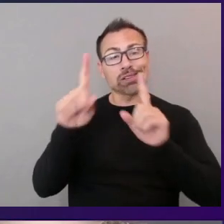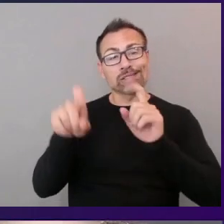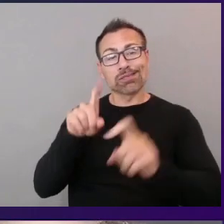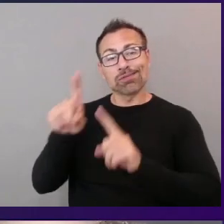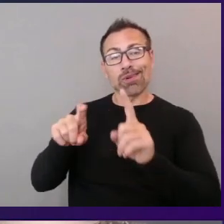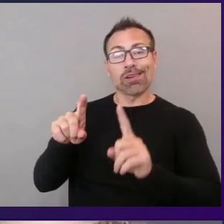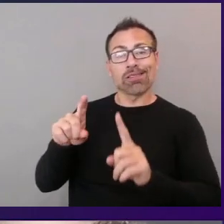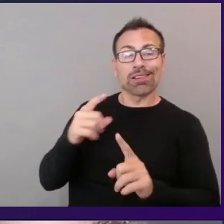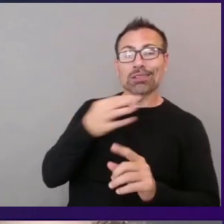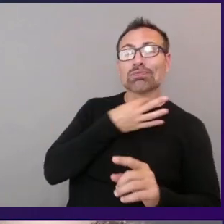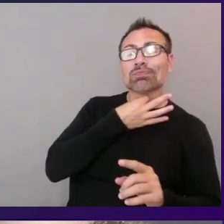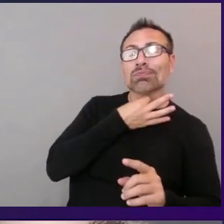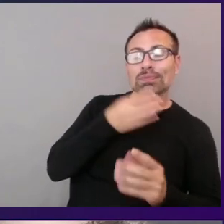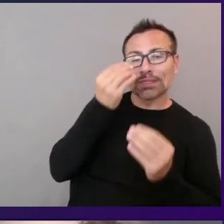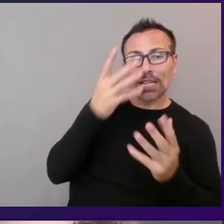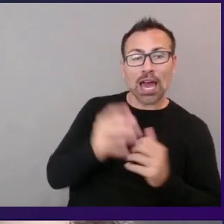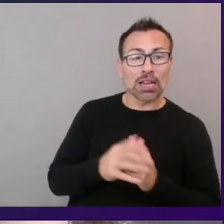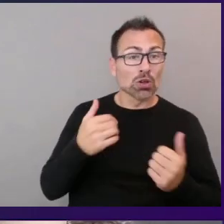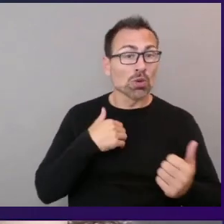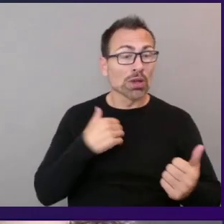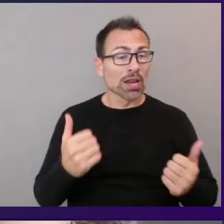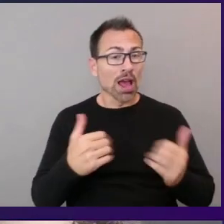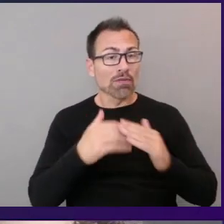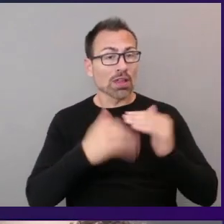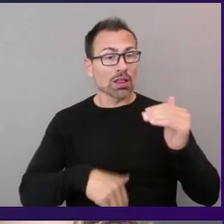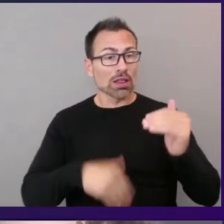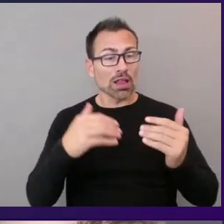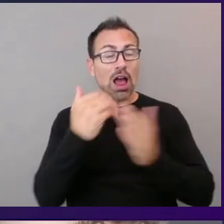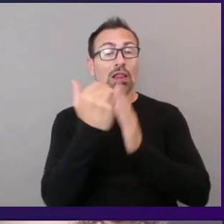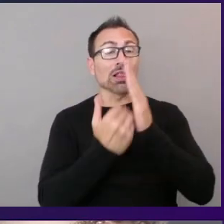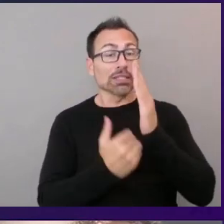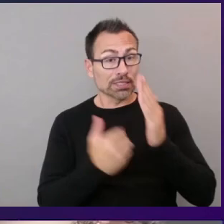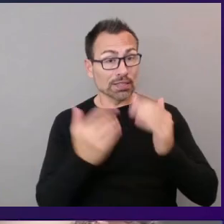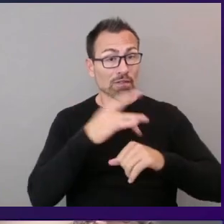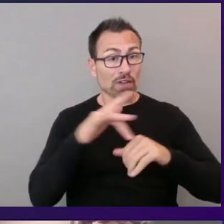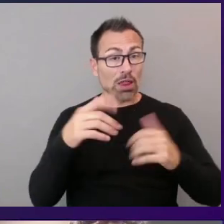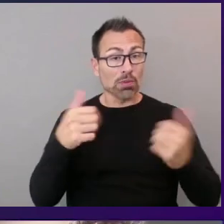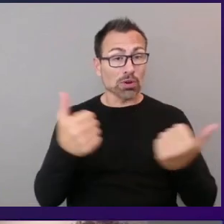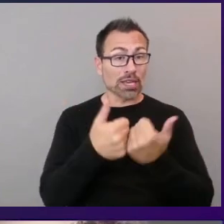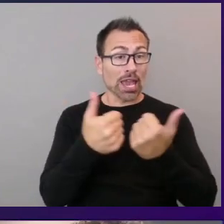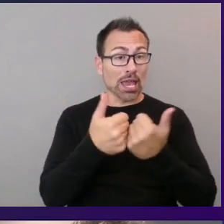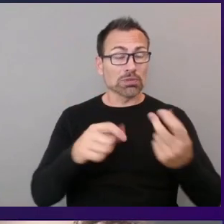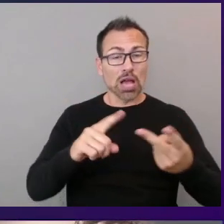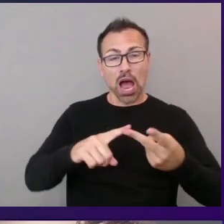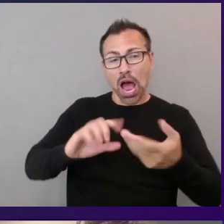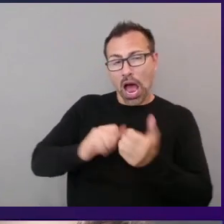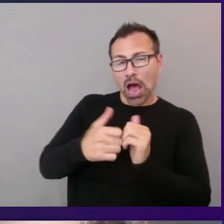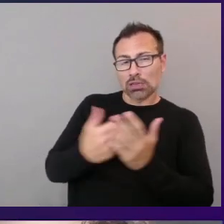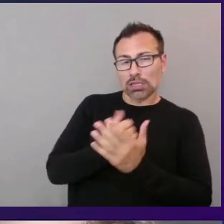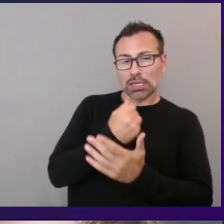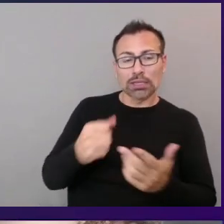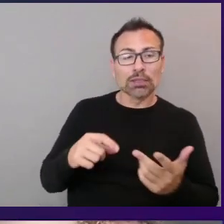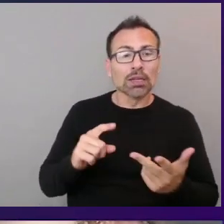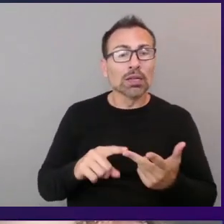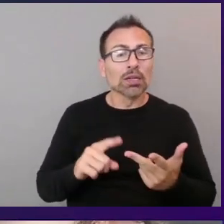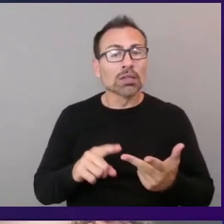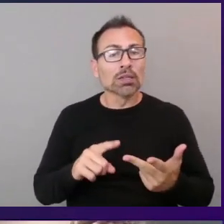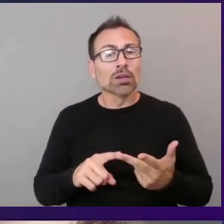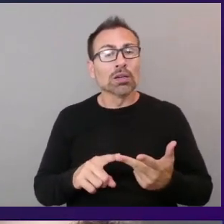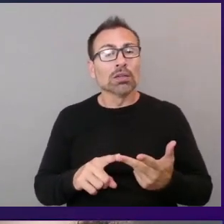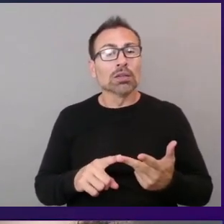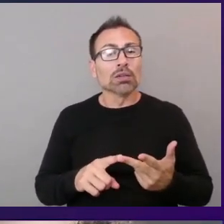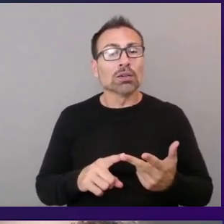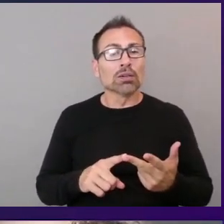available games. How we can get those available games? Well, we can fetch those